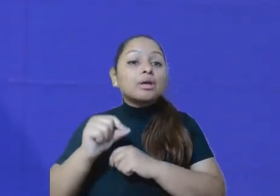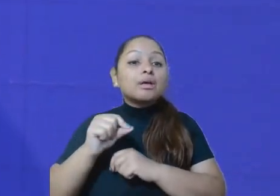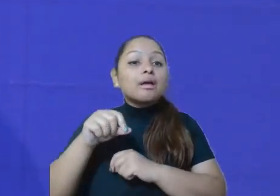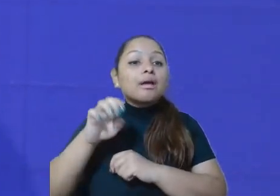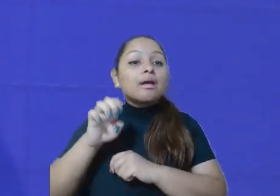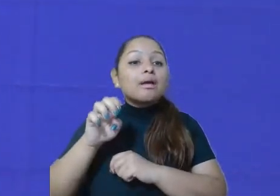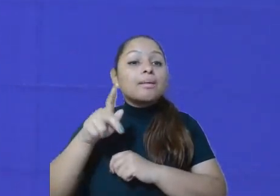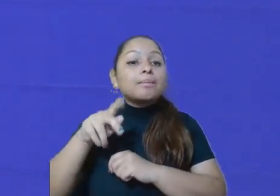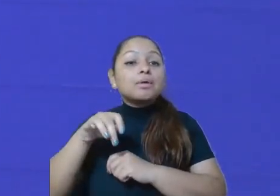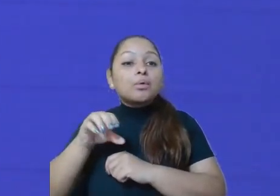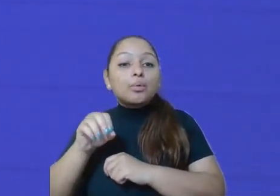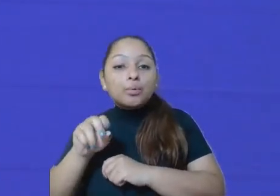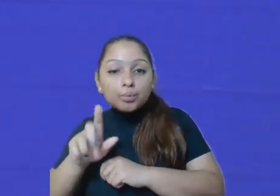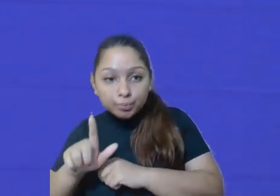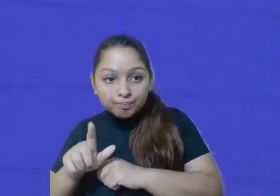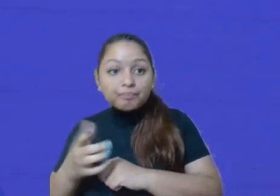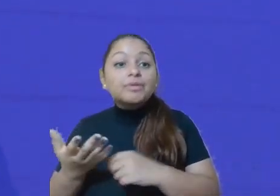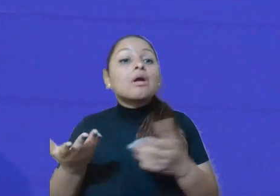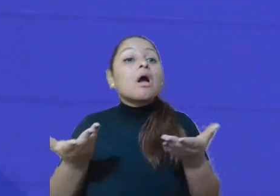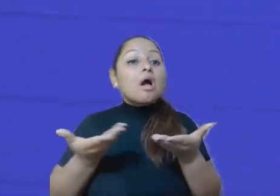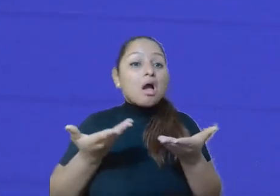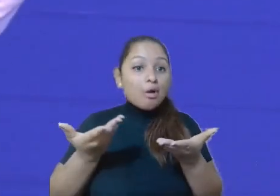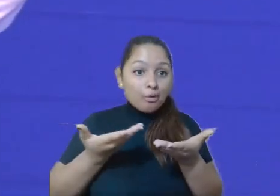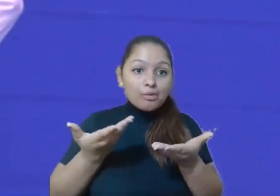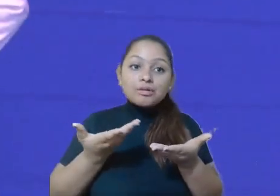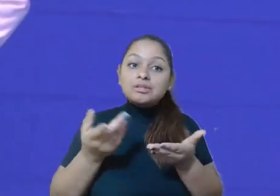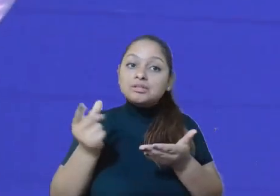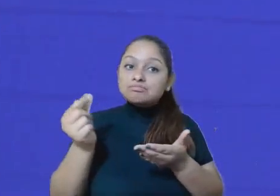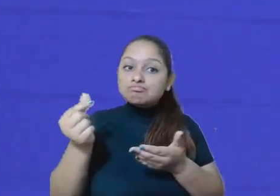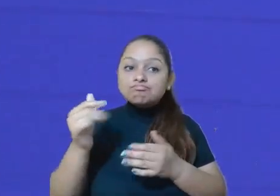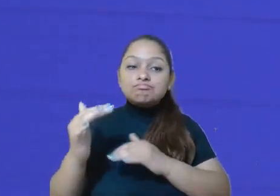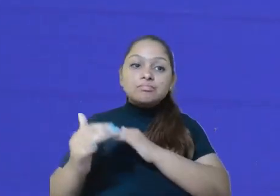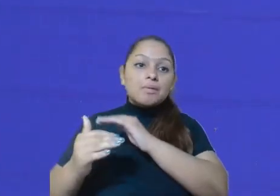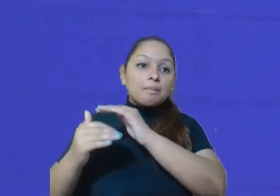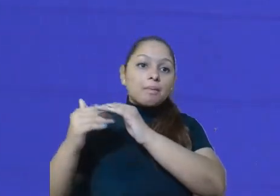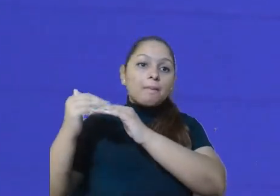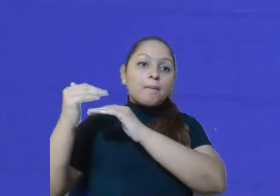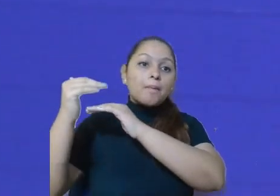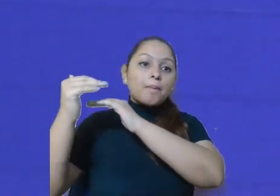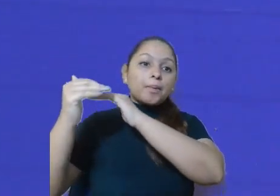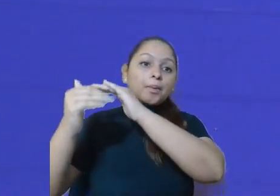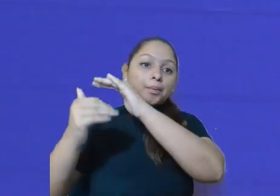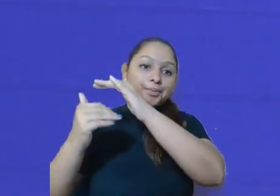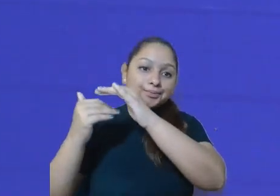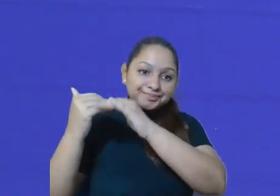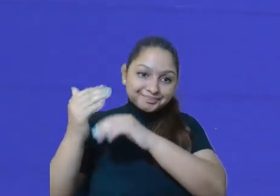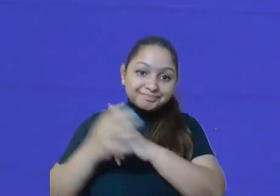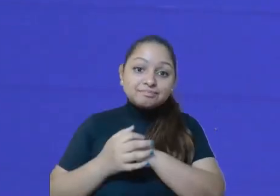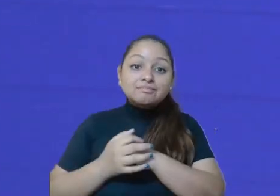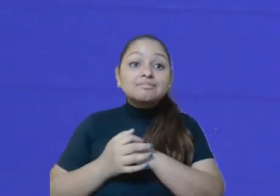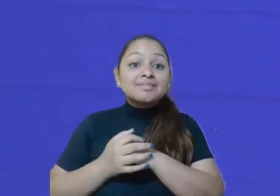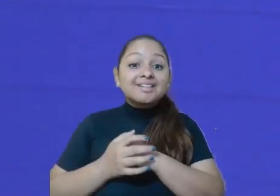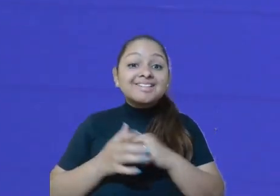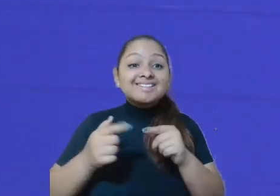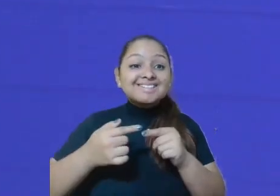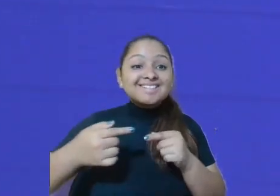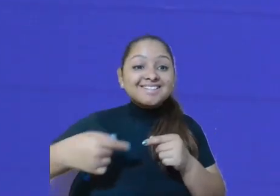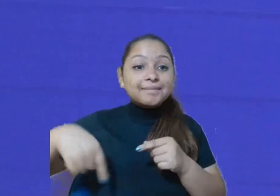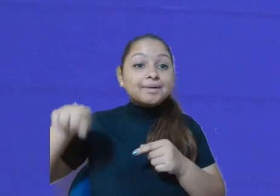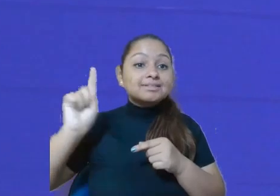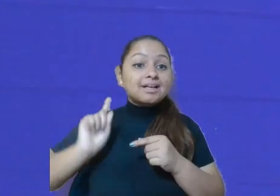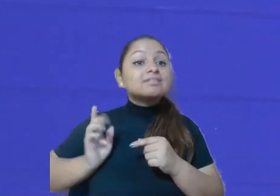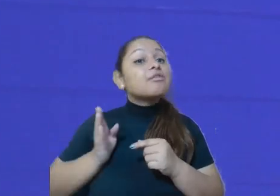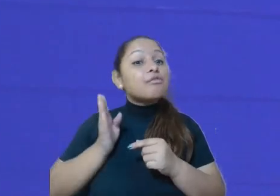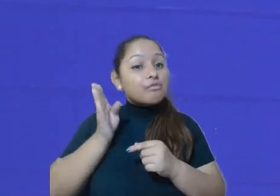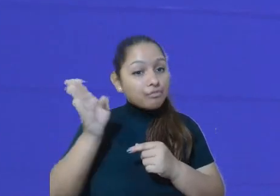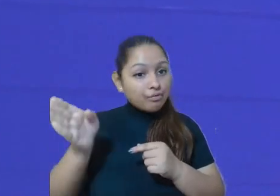worth over 400 million euros, and it's going to worth more. I was there last week, and I brought this hood